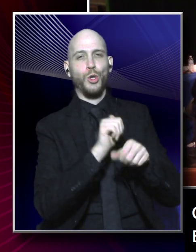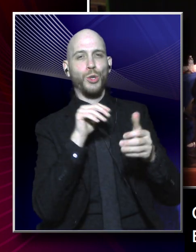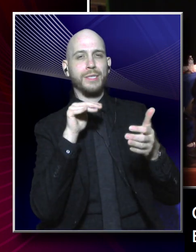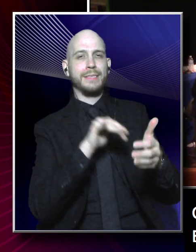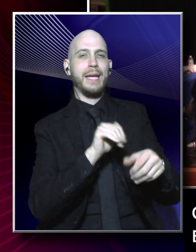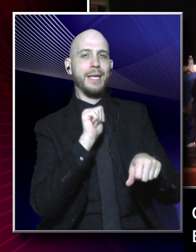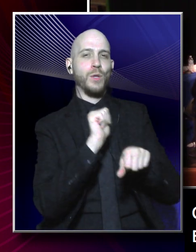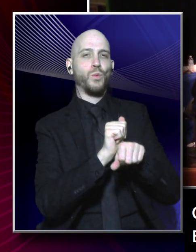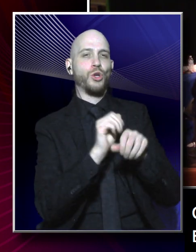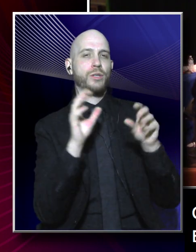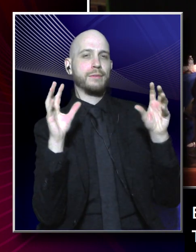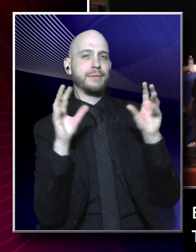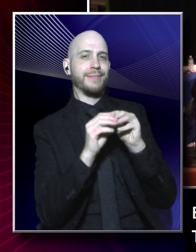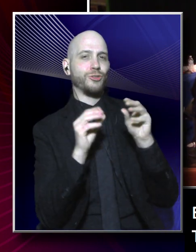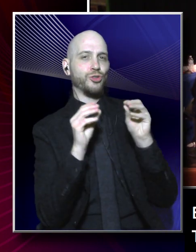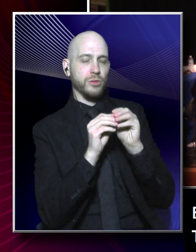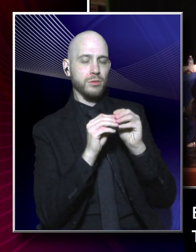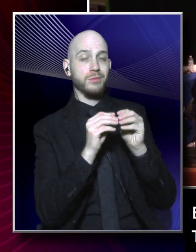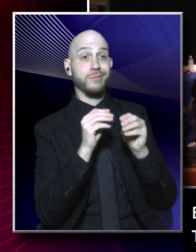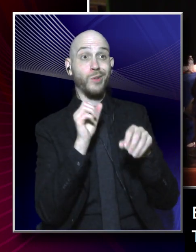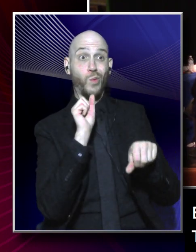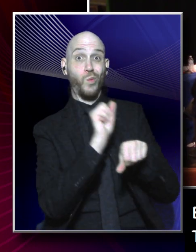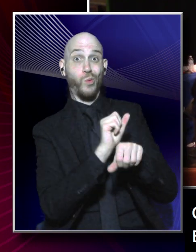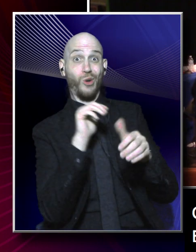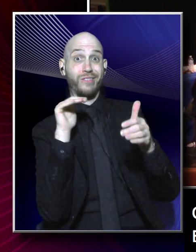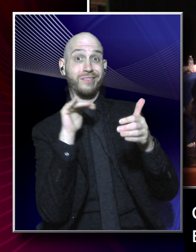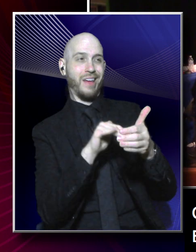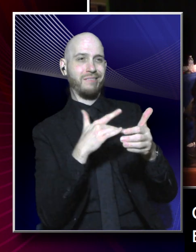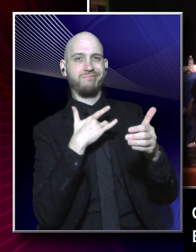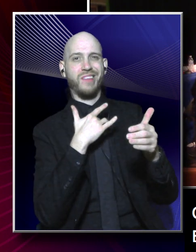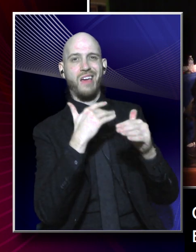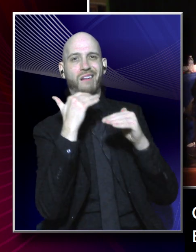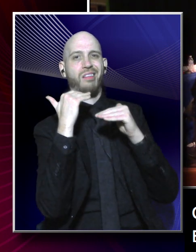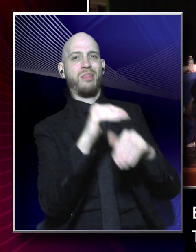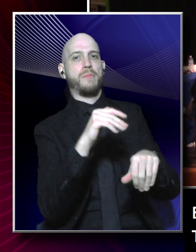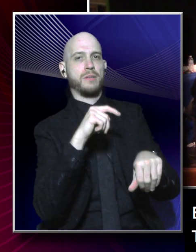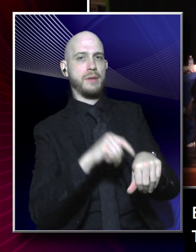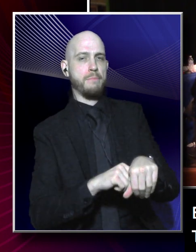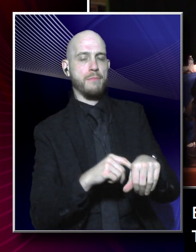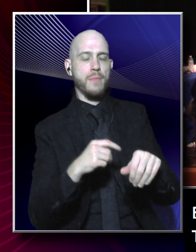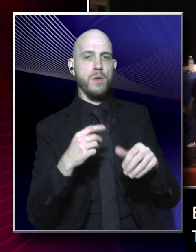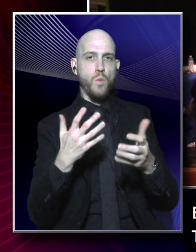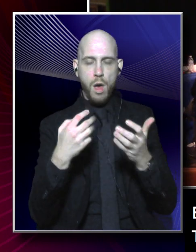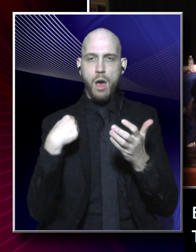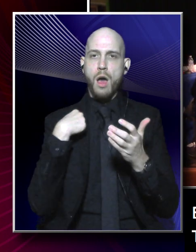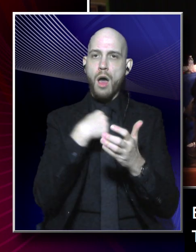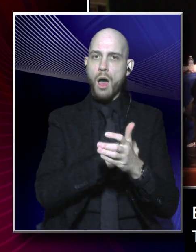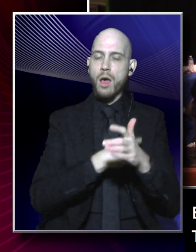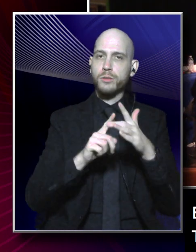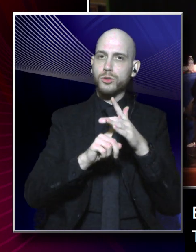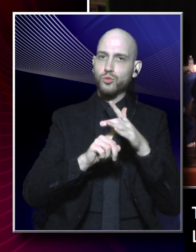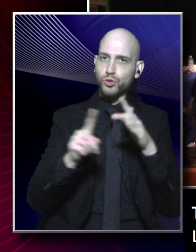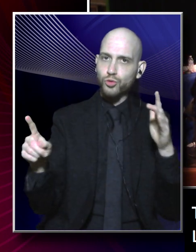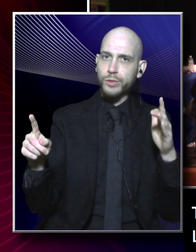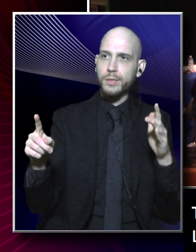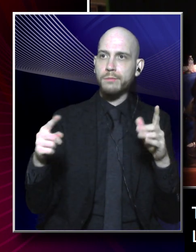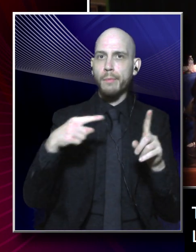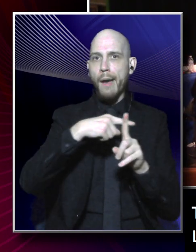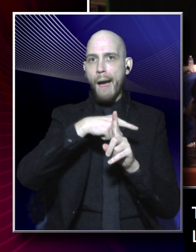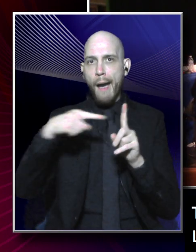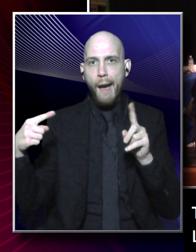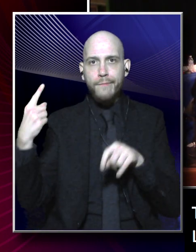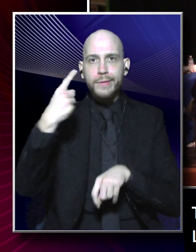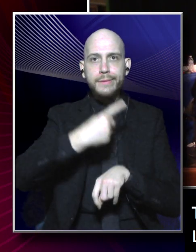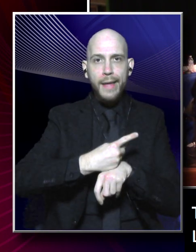very critical for us to look at. As a board member, I want to make sure that we are immersed fully, maybe take a half day to